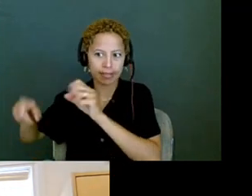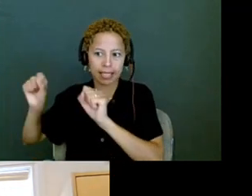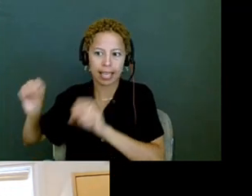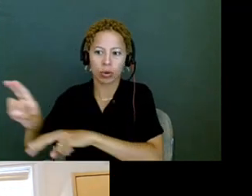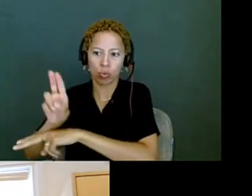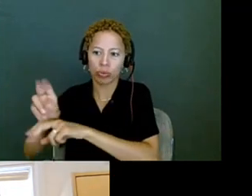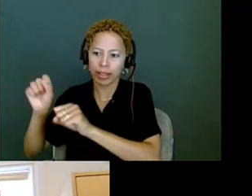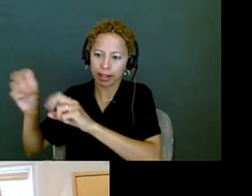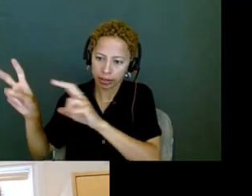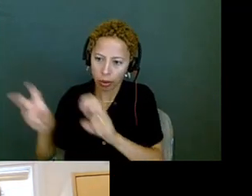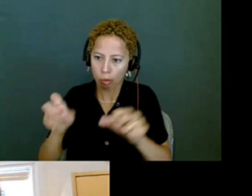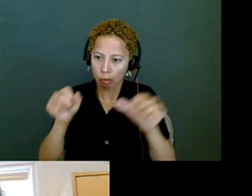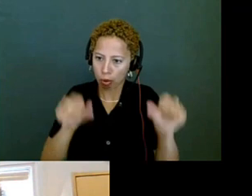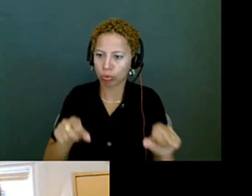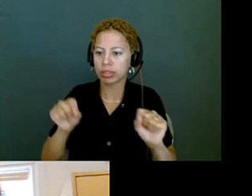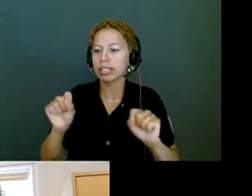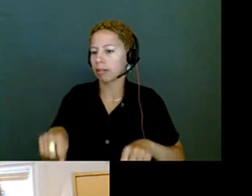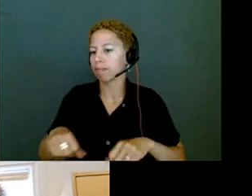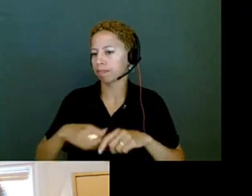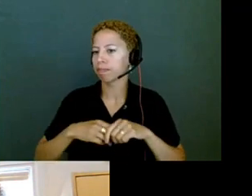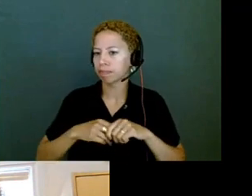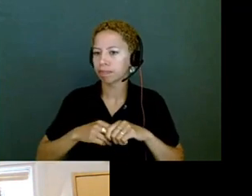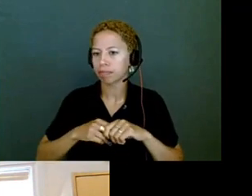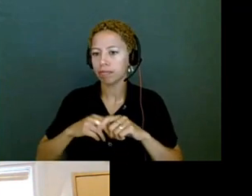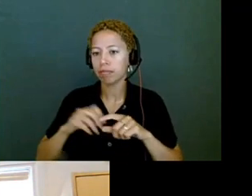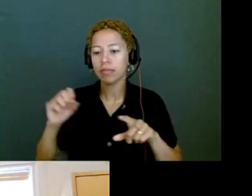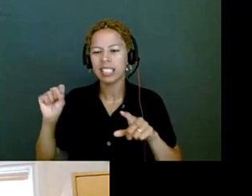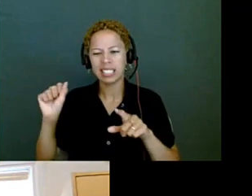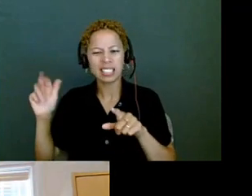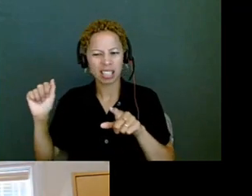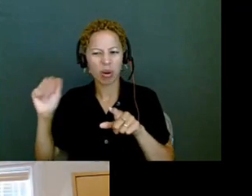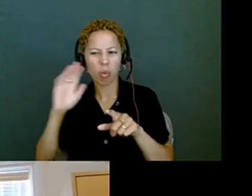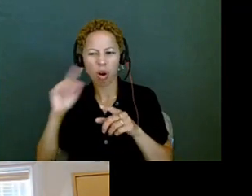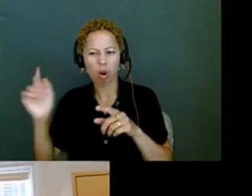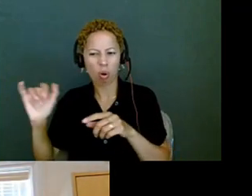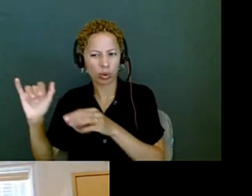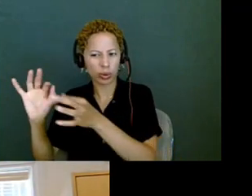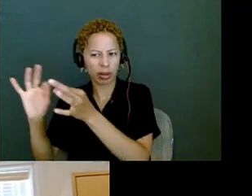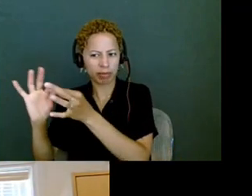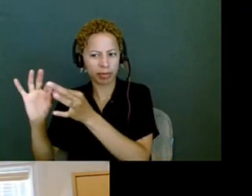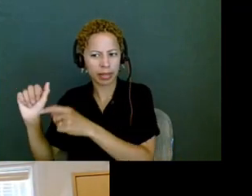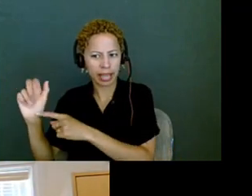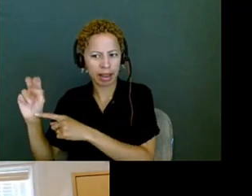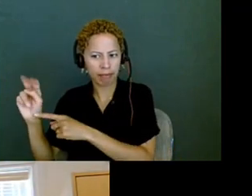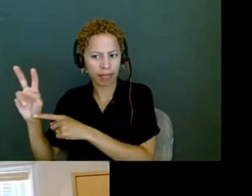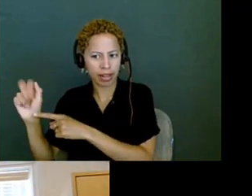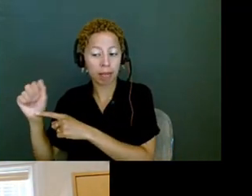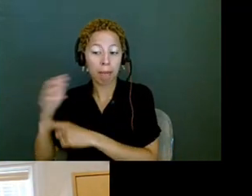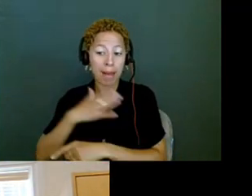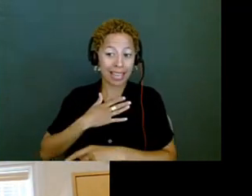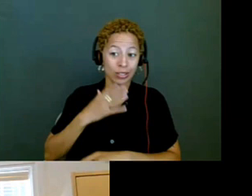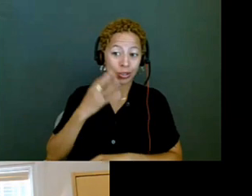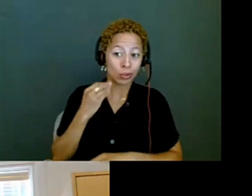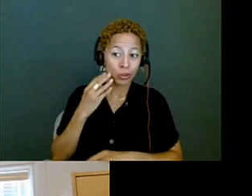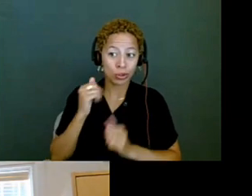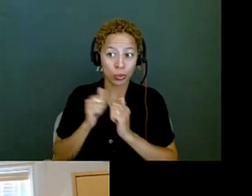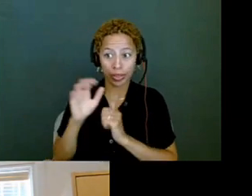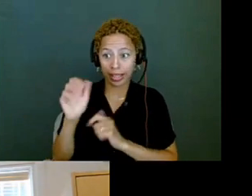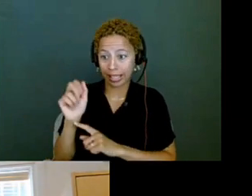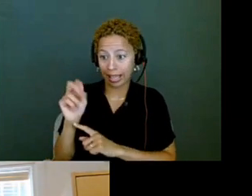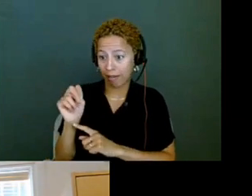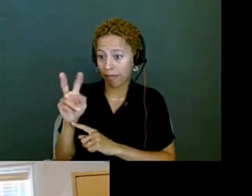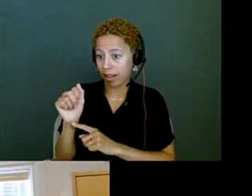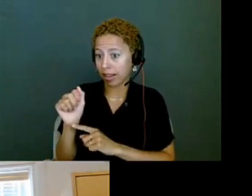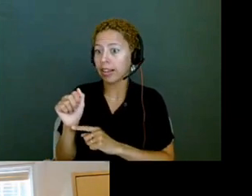use. And I think Sara will also cover a bit of Canva, but from my own experience with Canva, when just researching recently